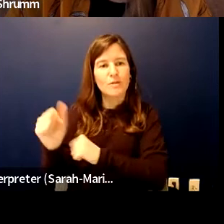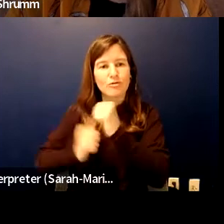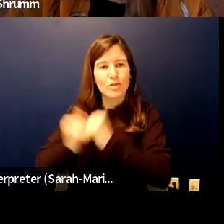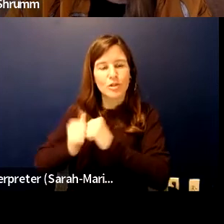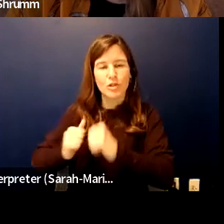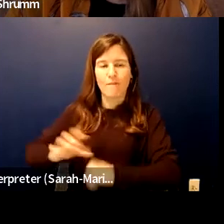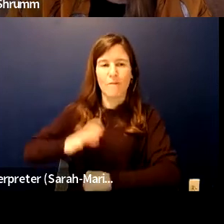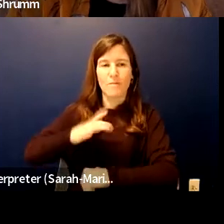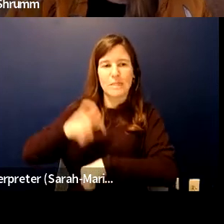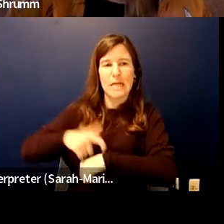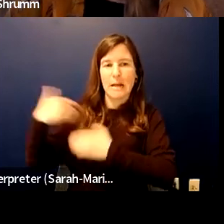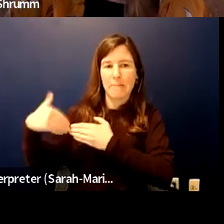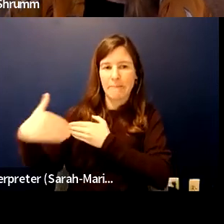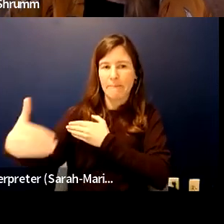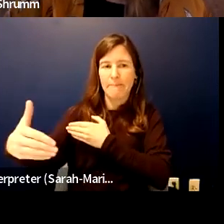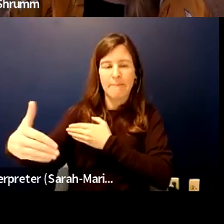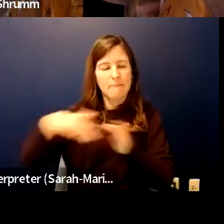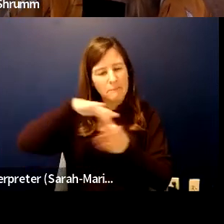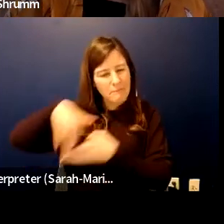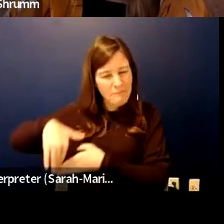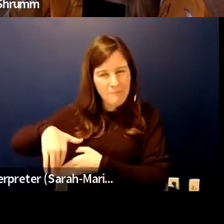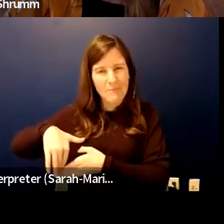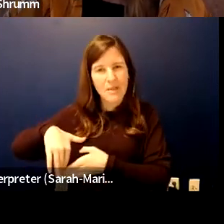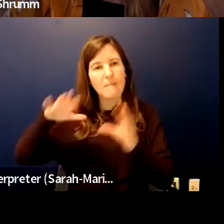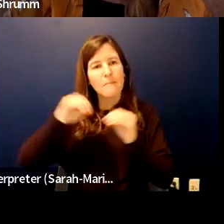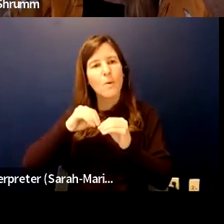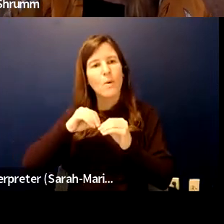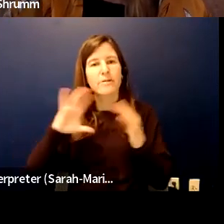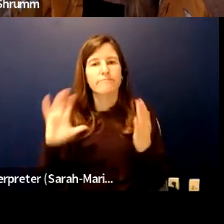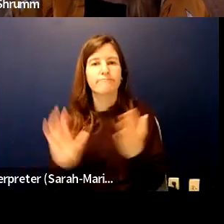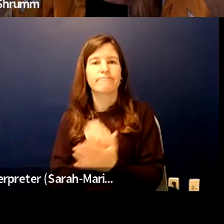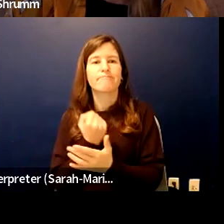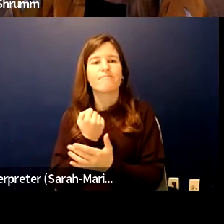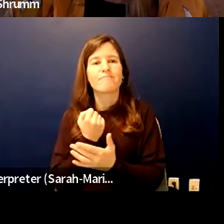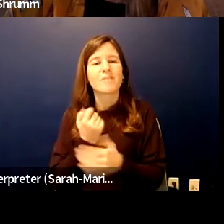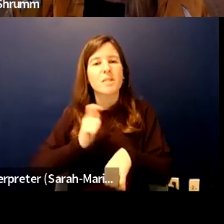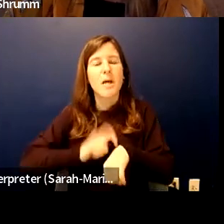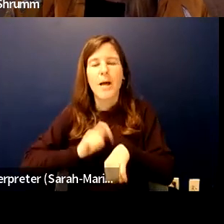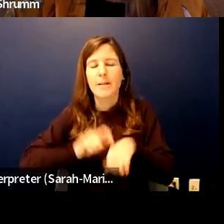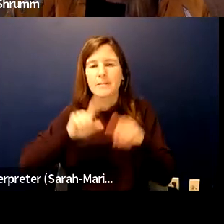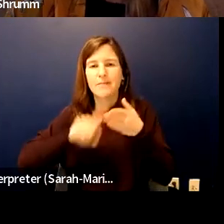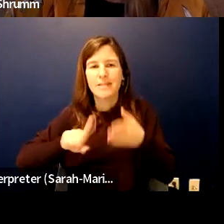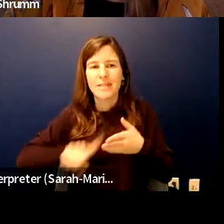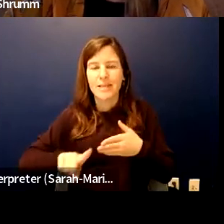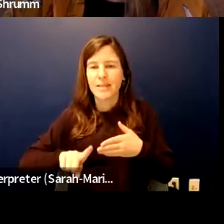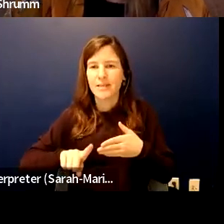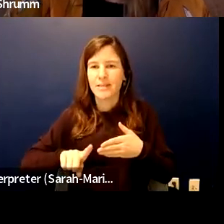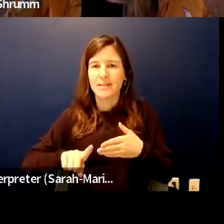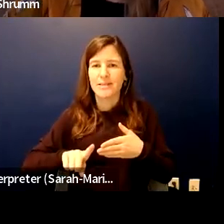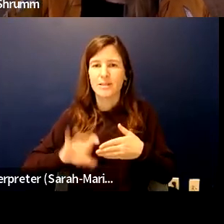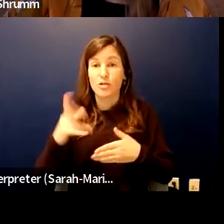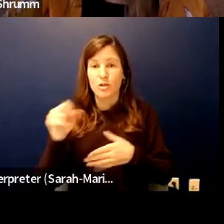and kind of spending more time as an organization investigating, as Charles said, your own